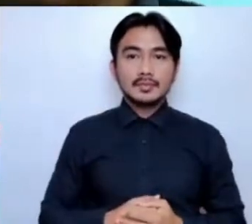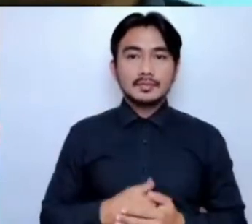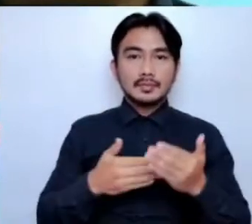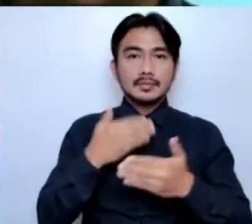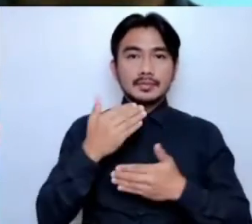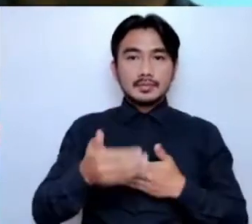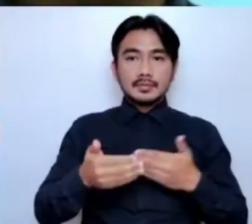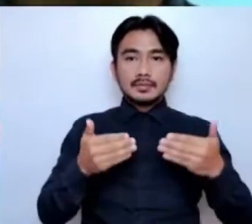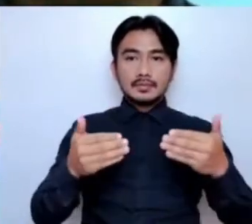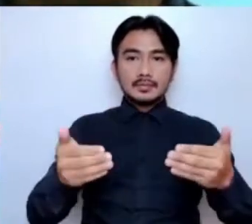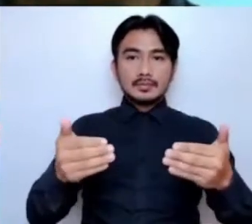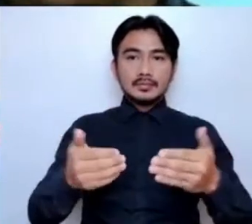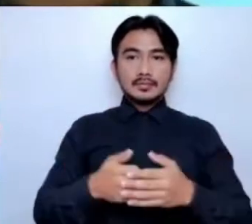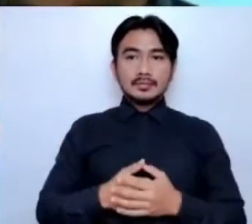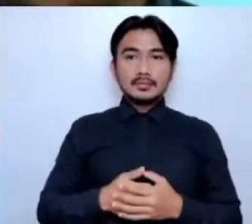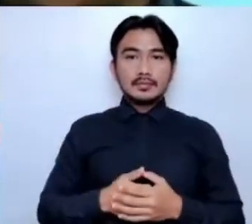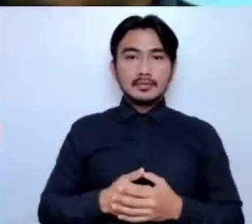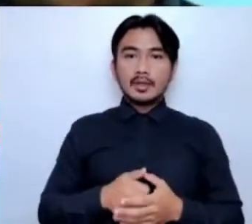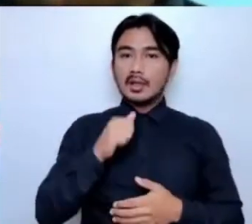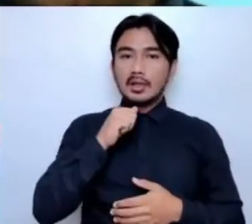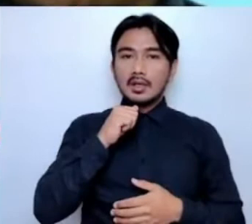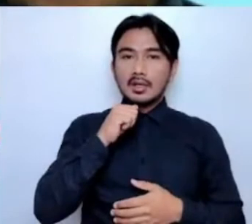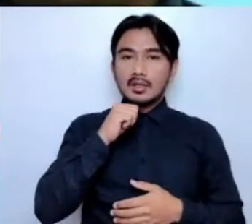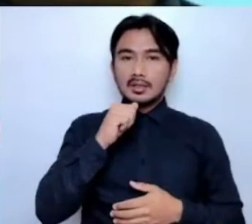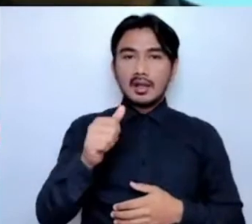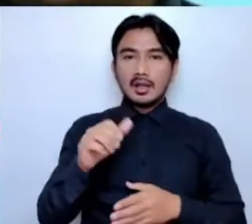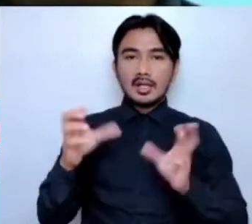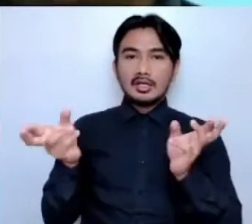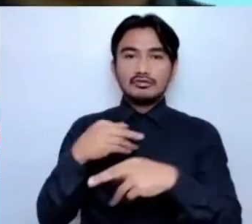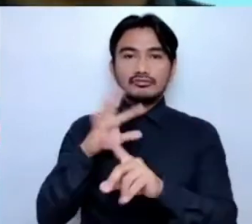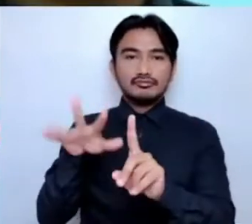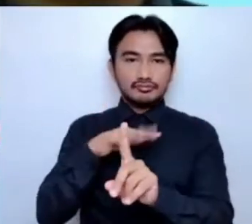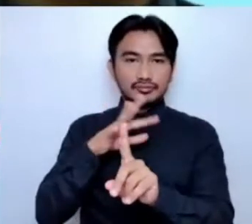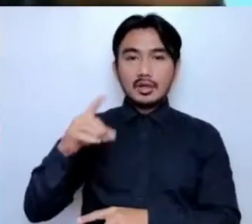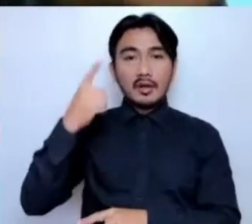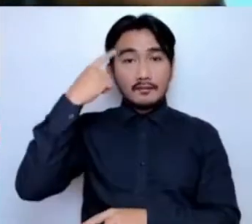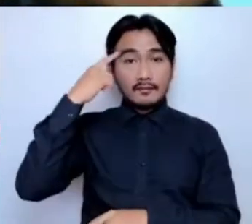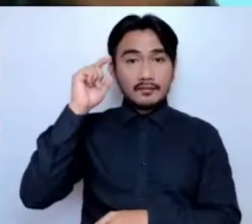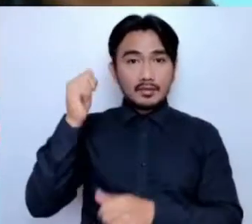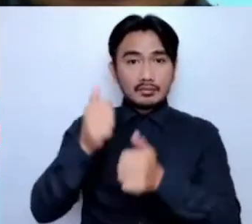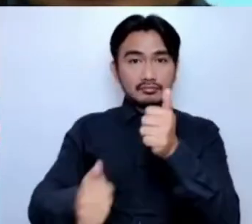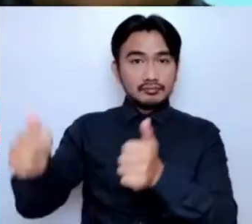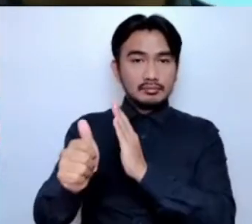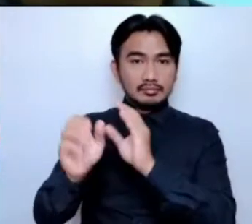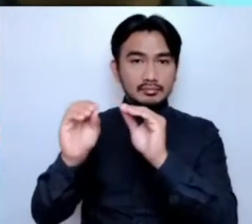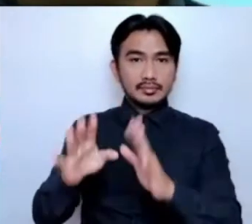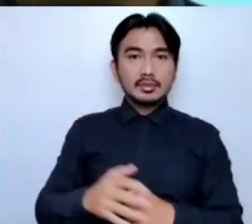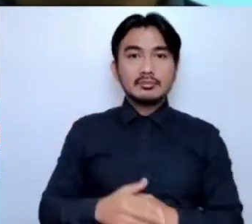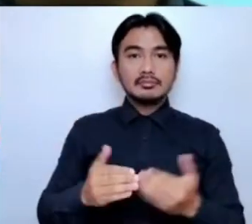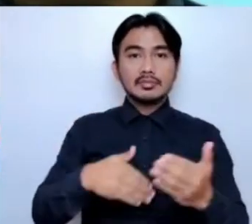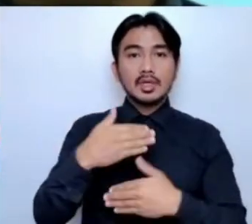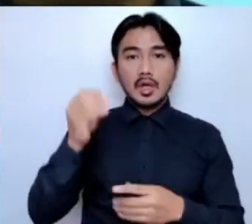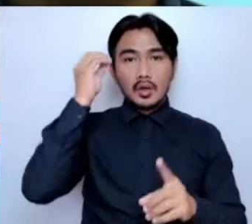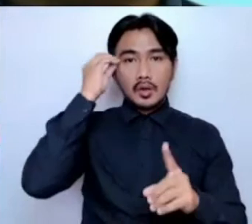to our non-classroom observable indicators for highly proficient teachers. For objective 2, we have